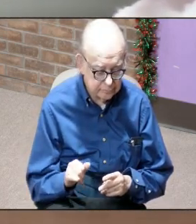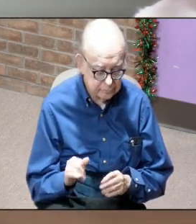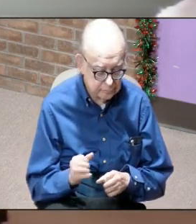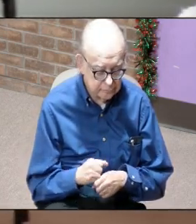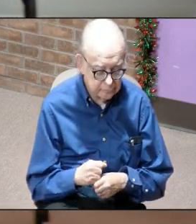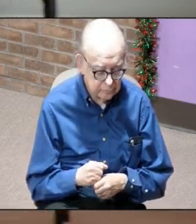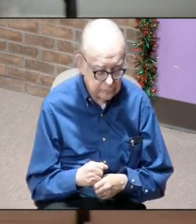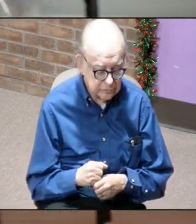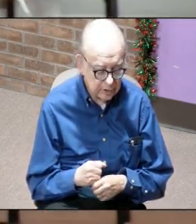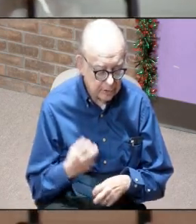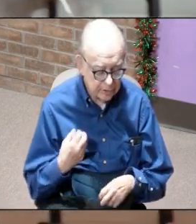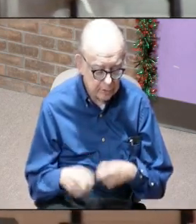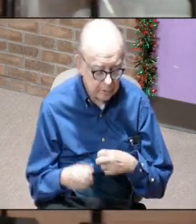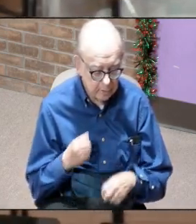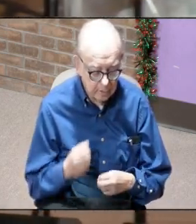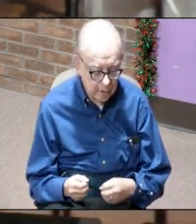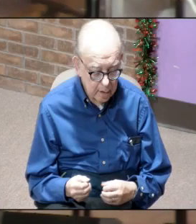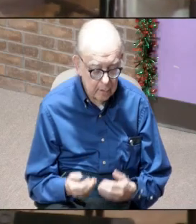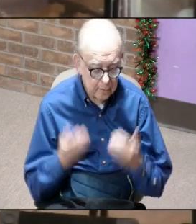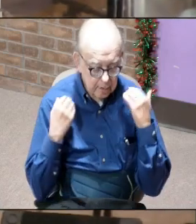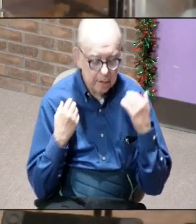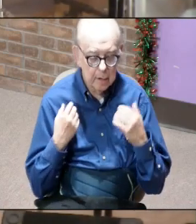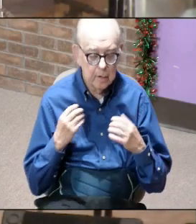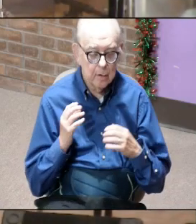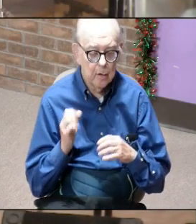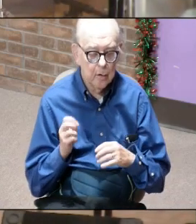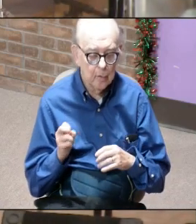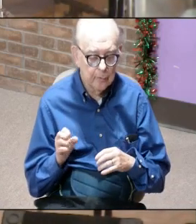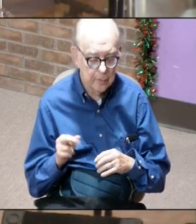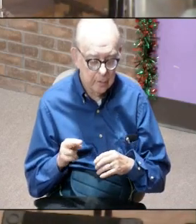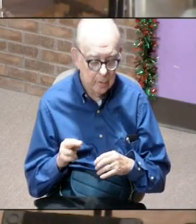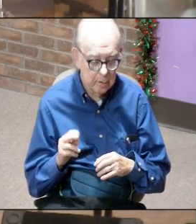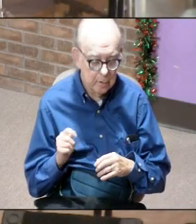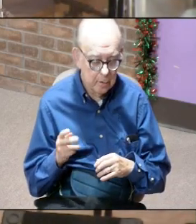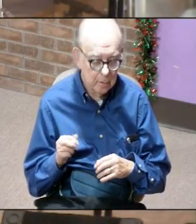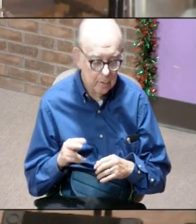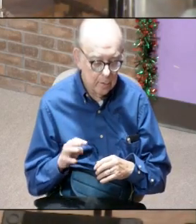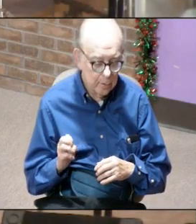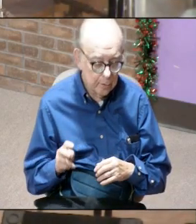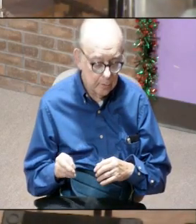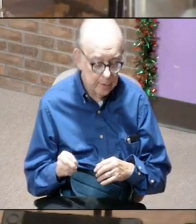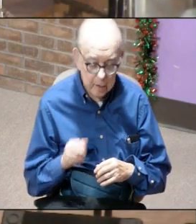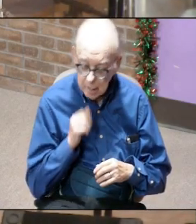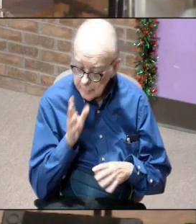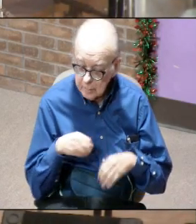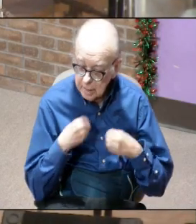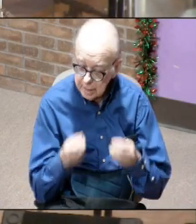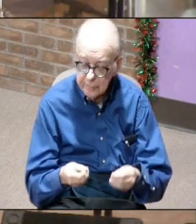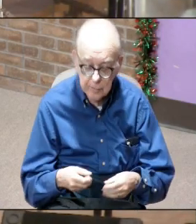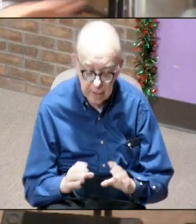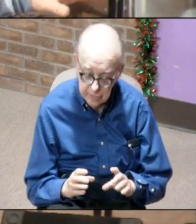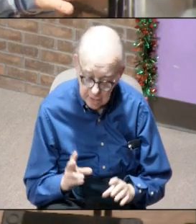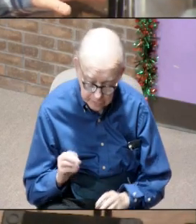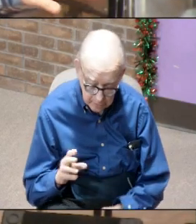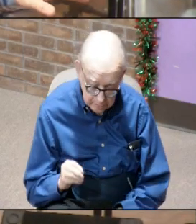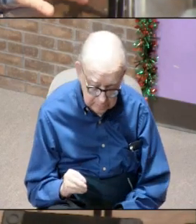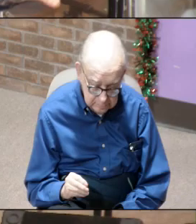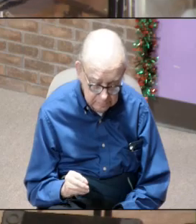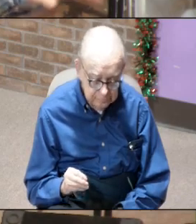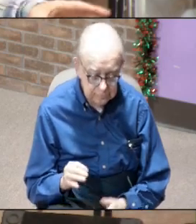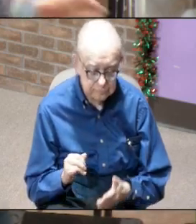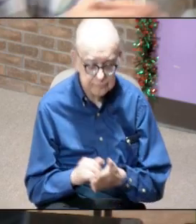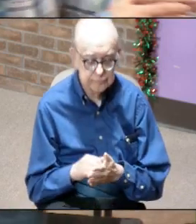an uprising and overthrow me. Well, guess what? You ain't getting that chance. And this is